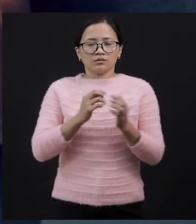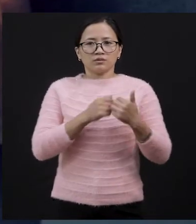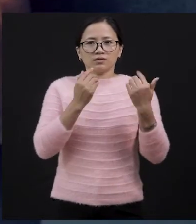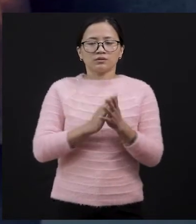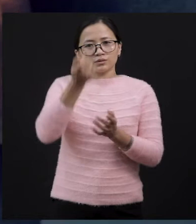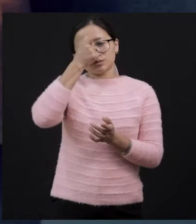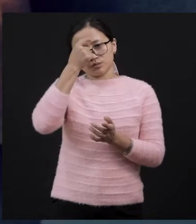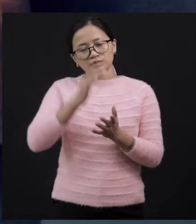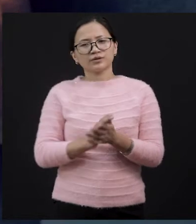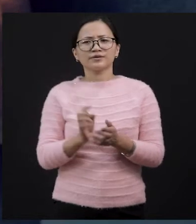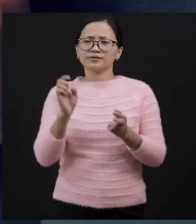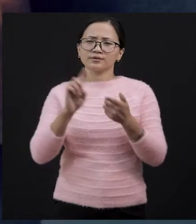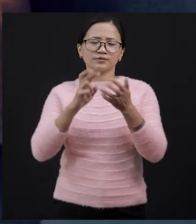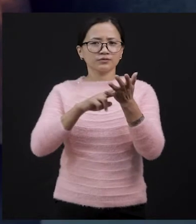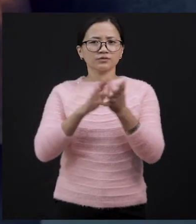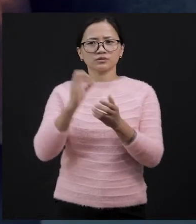problem, even cancer.